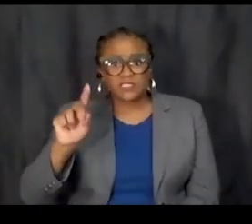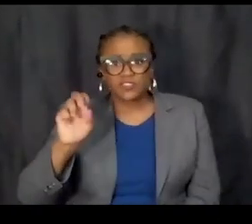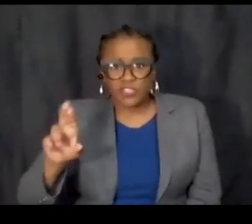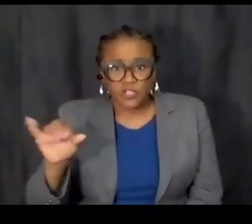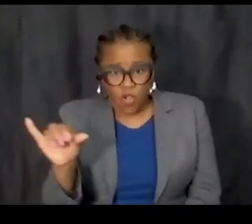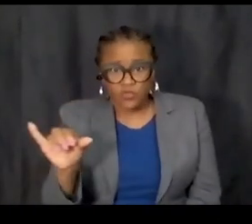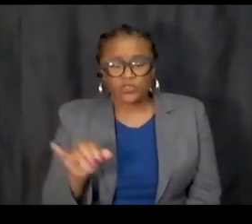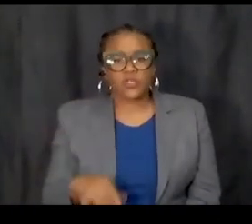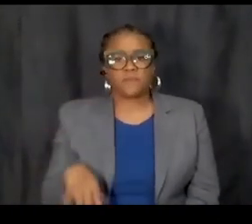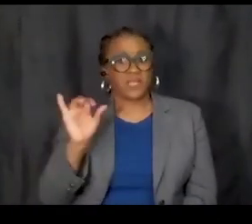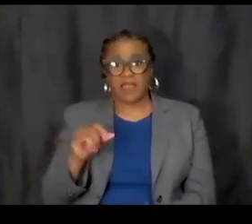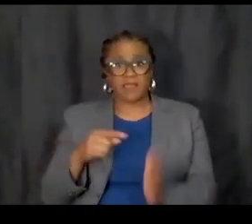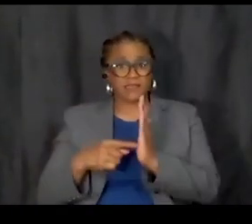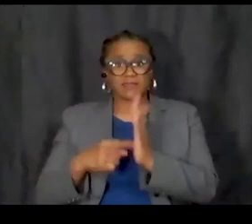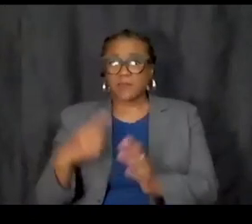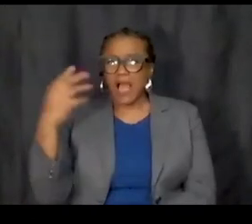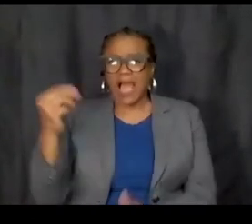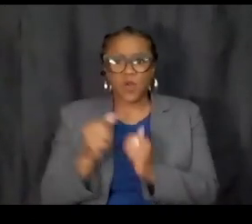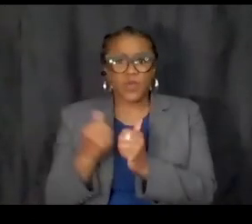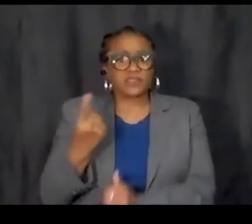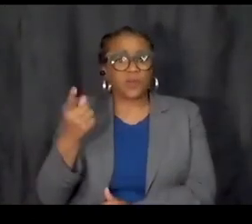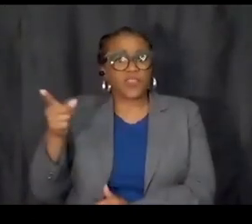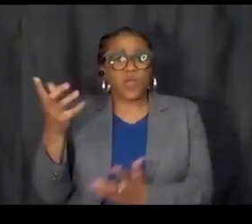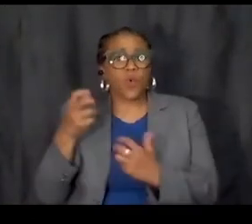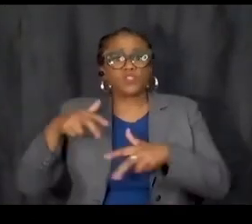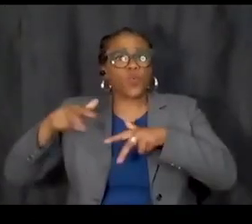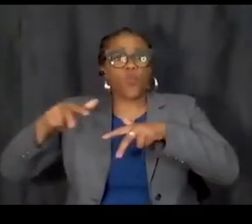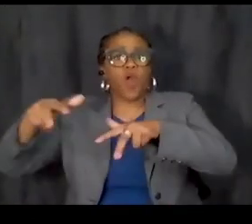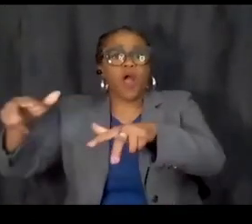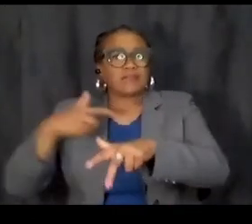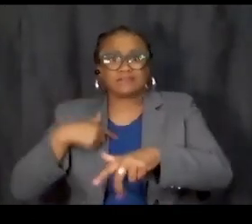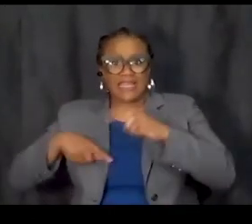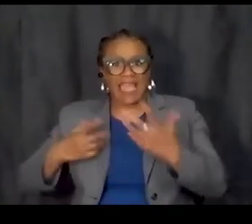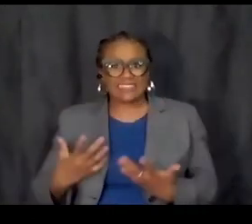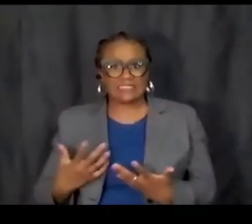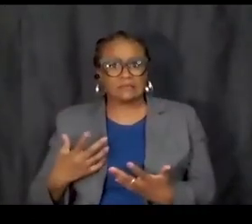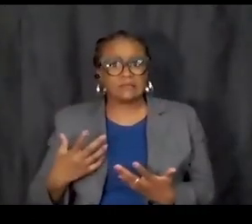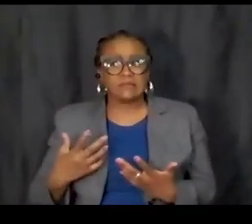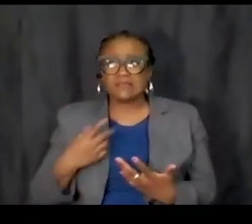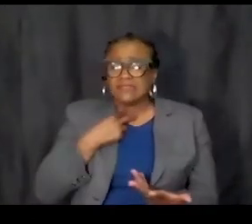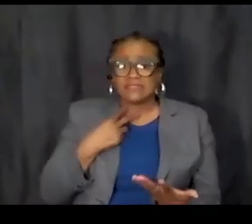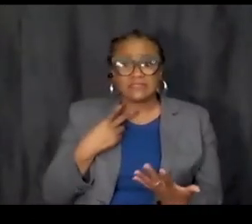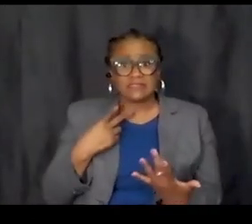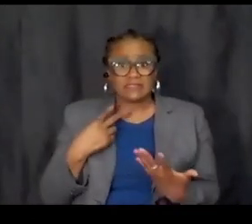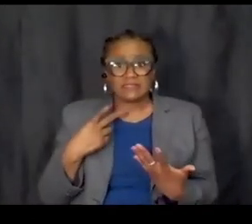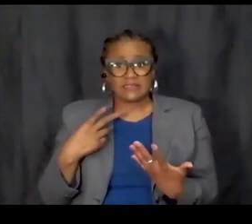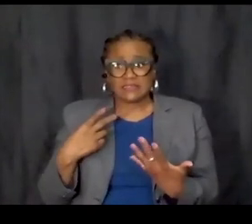just being out with someone who wanted to walk really far, and I can't do that. I also have like a lot of other stuff. I have spine issues